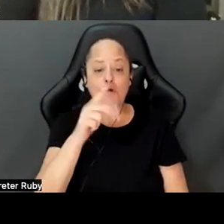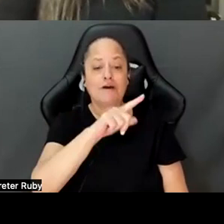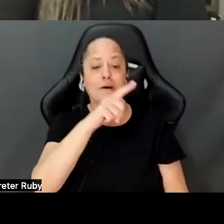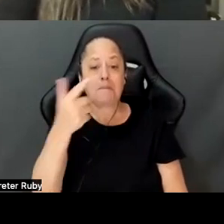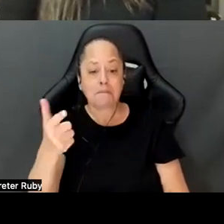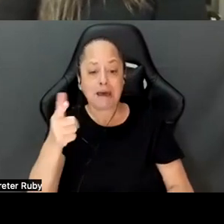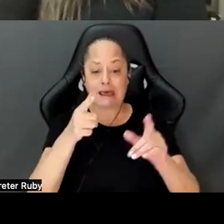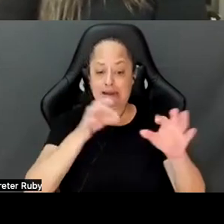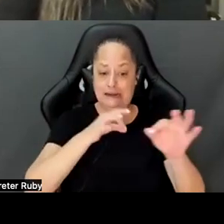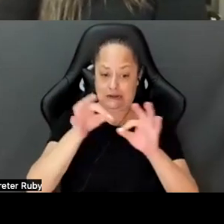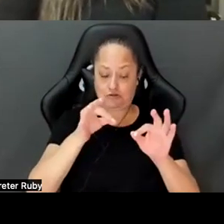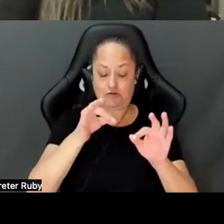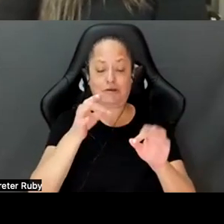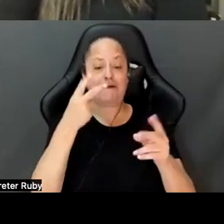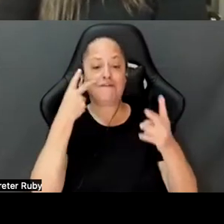description, please.